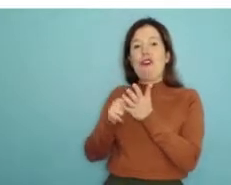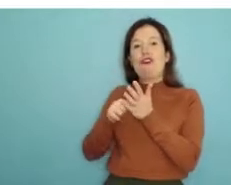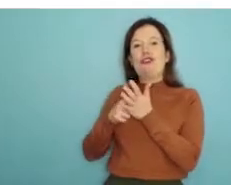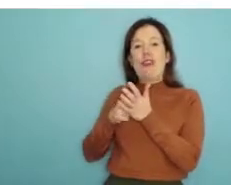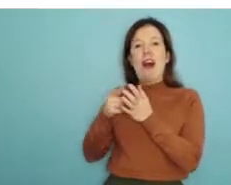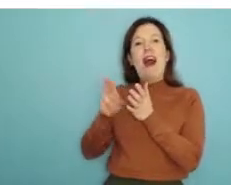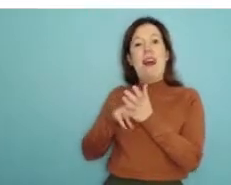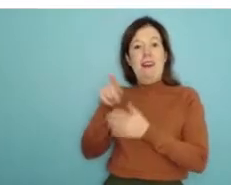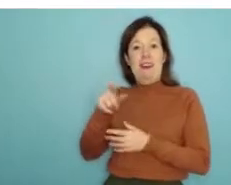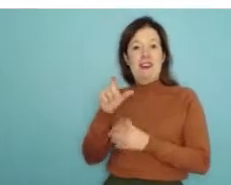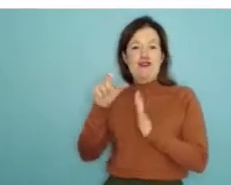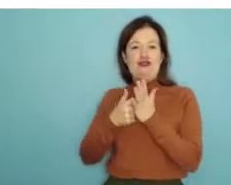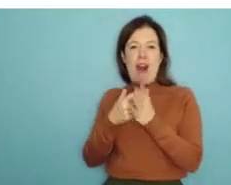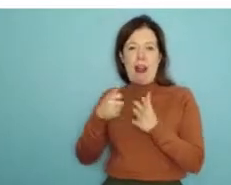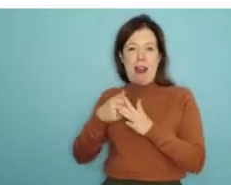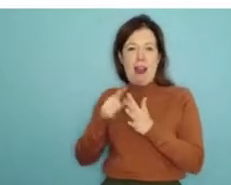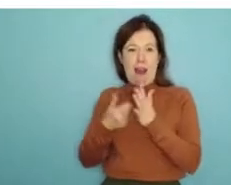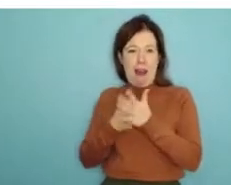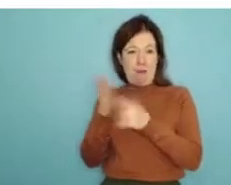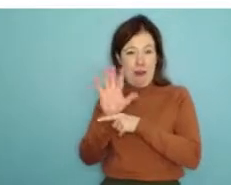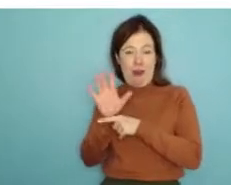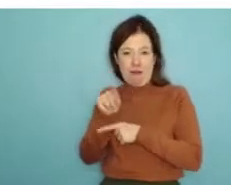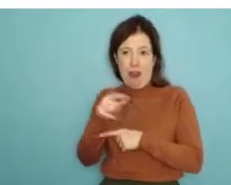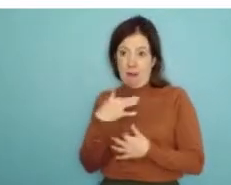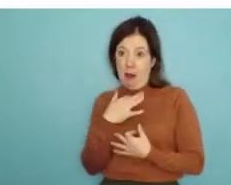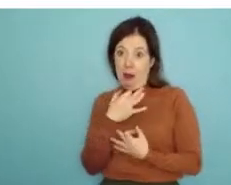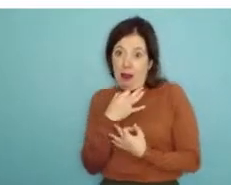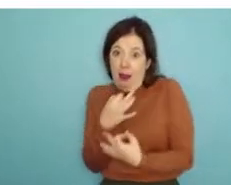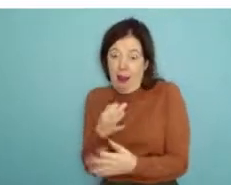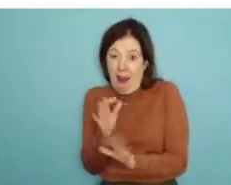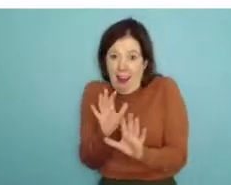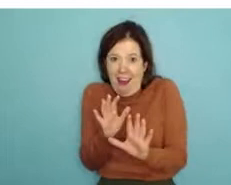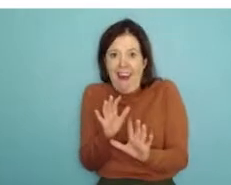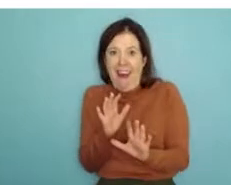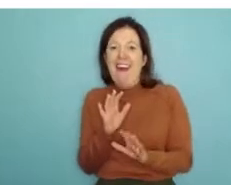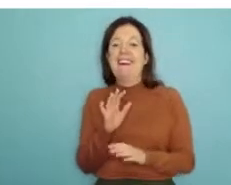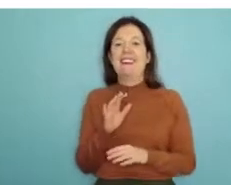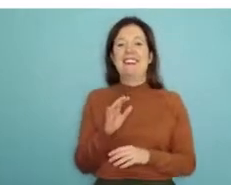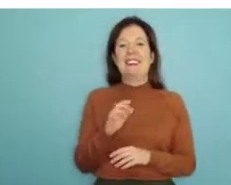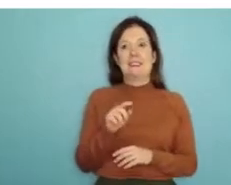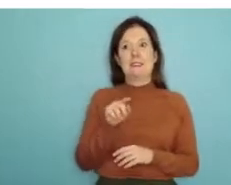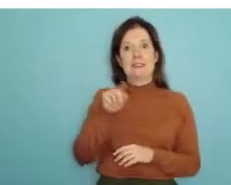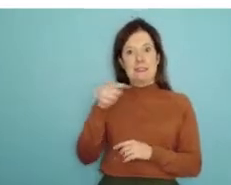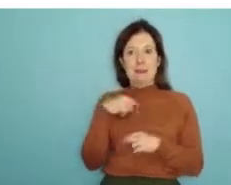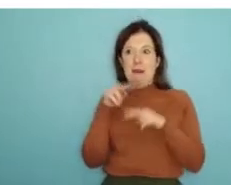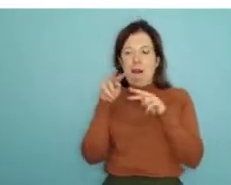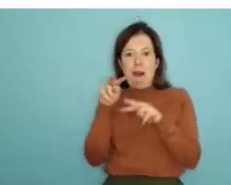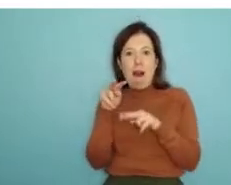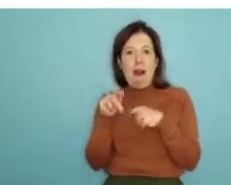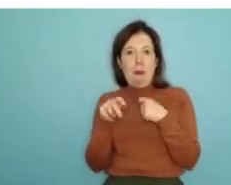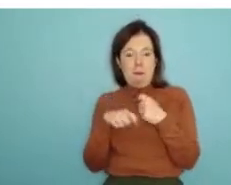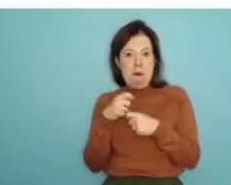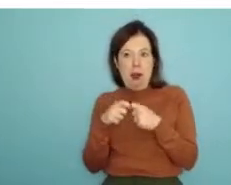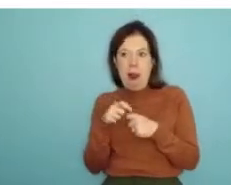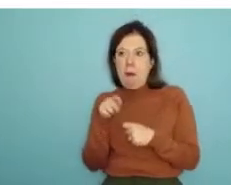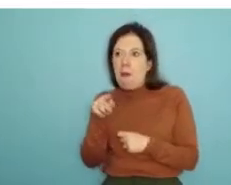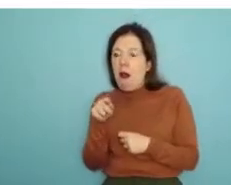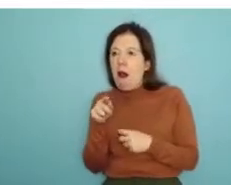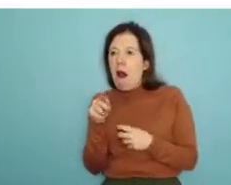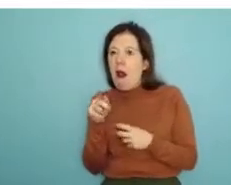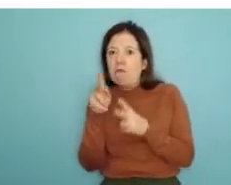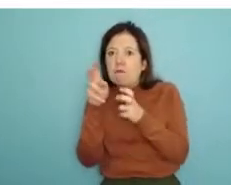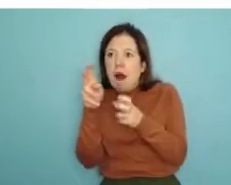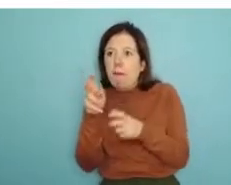as a profession look fascinating. I am being facetious about this, but it did give me an interest in something and made me look